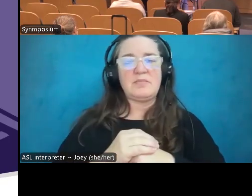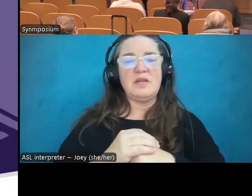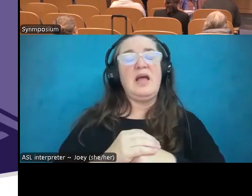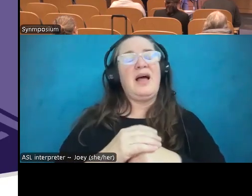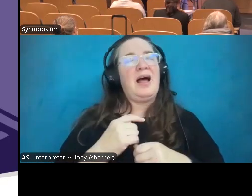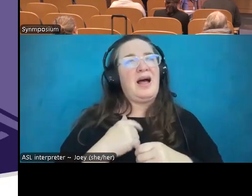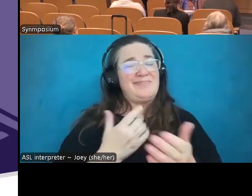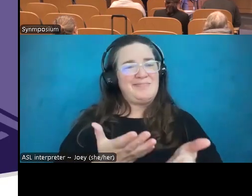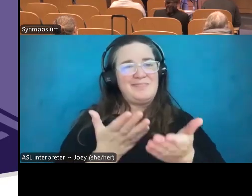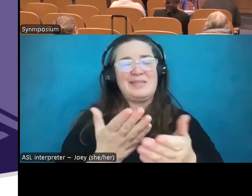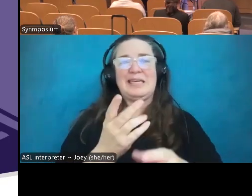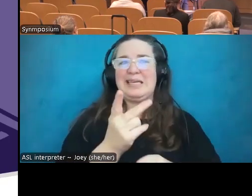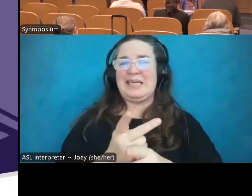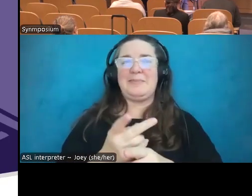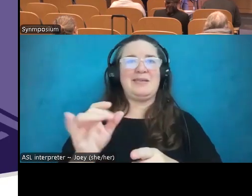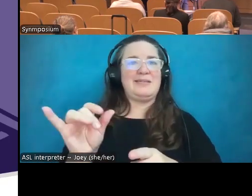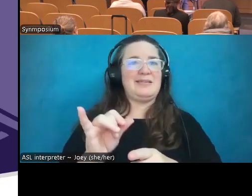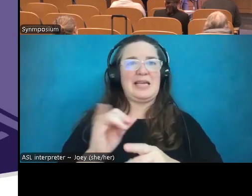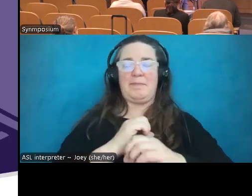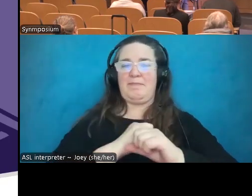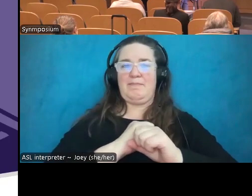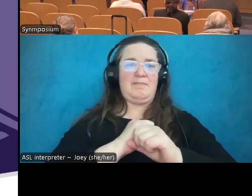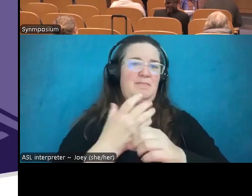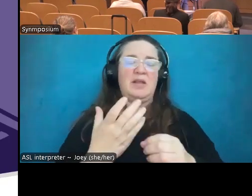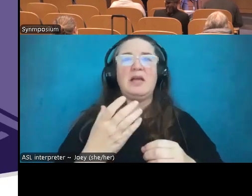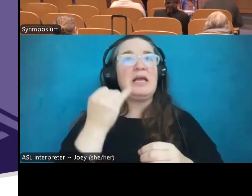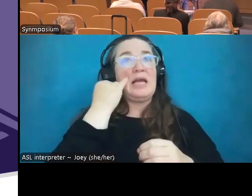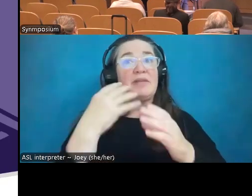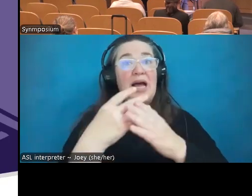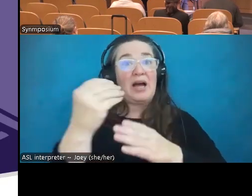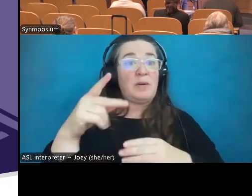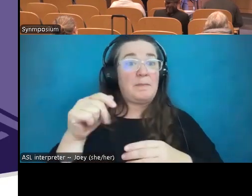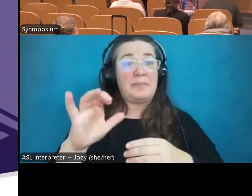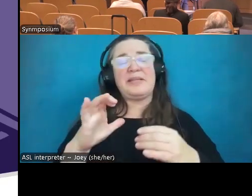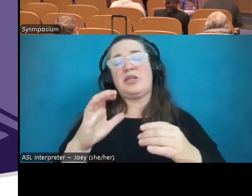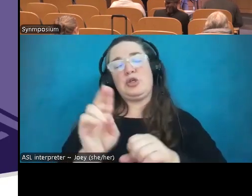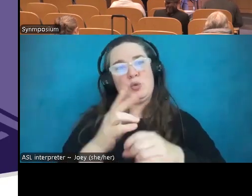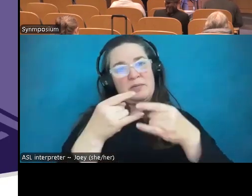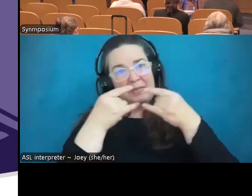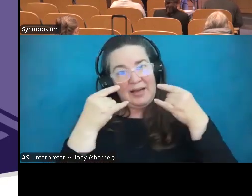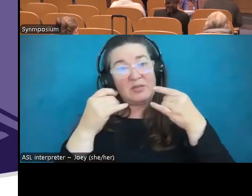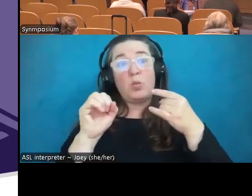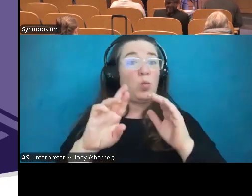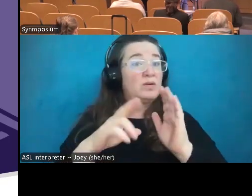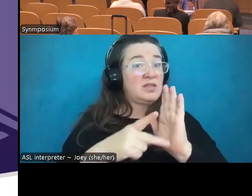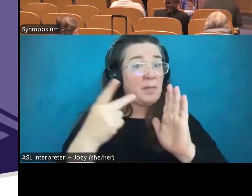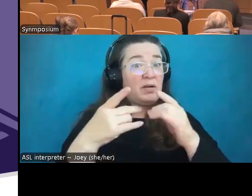that we had as much as possible. If you're going out in a public place, wear a mask, double mask. Try to avoid, if you